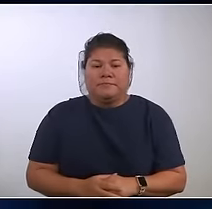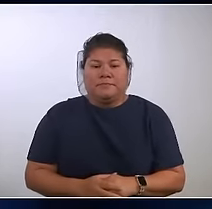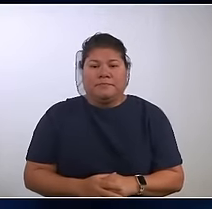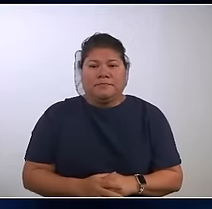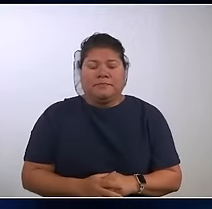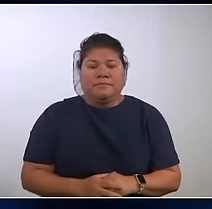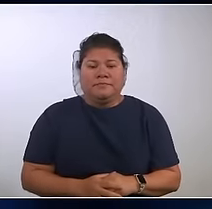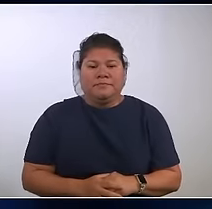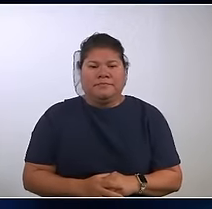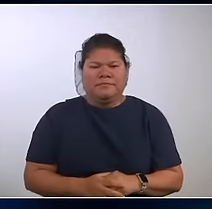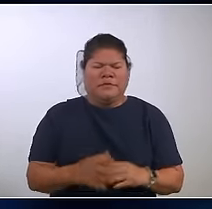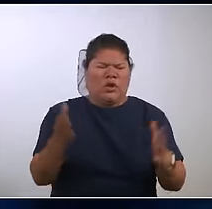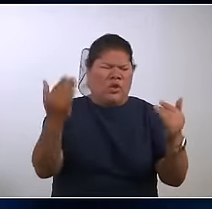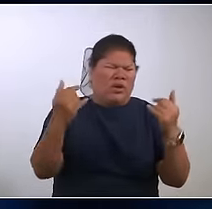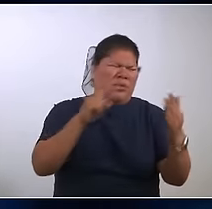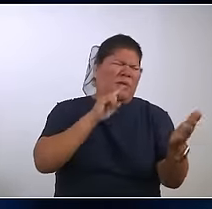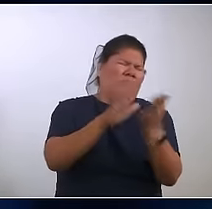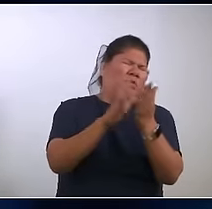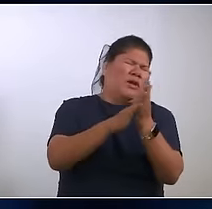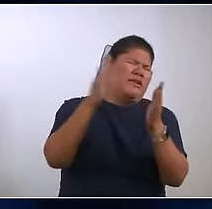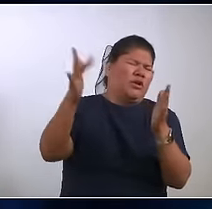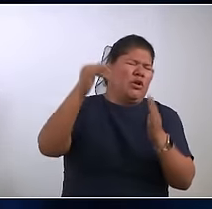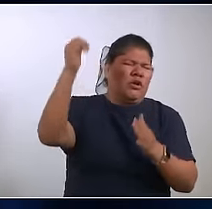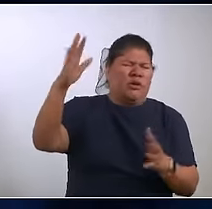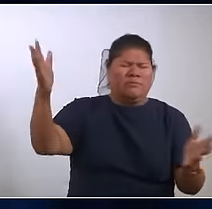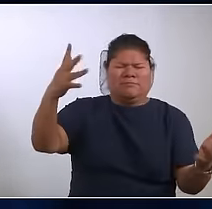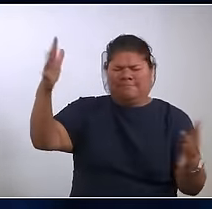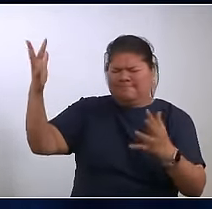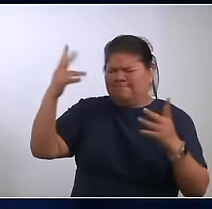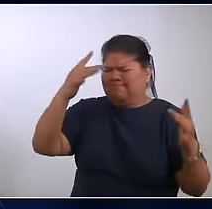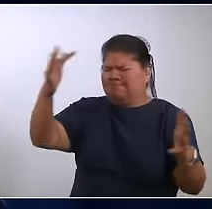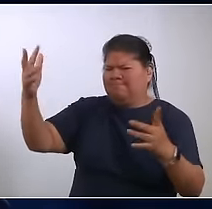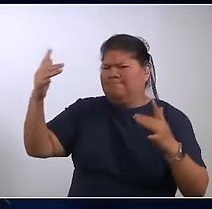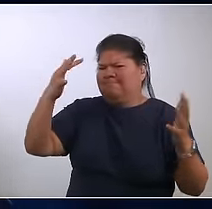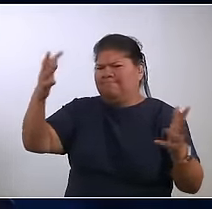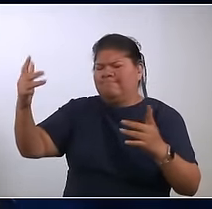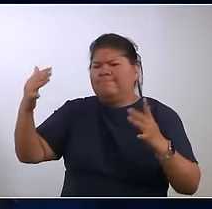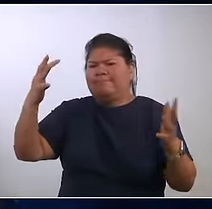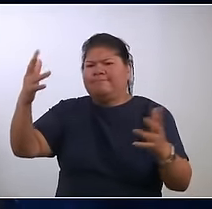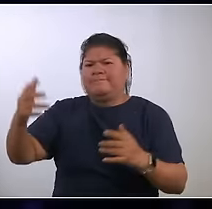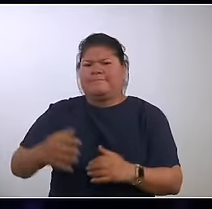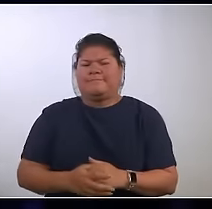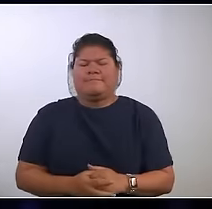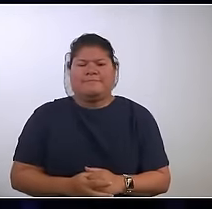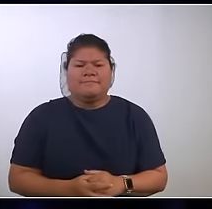glory of the Lord. O alguien de gloria a Dios. Somebody give glory to God.